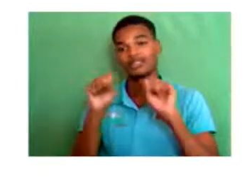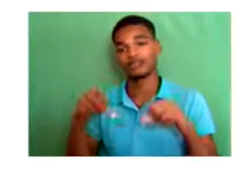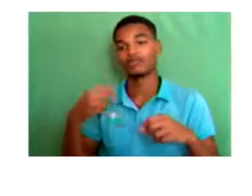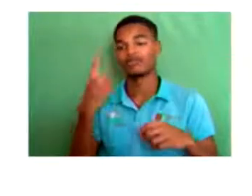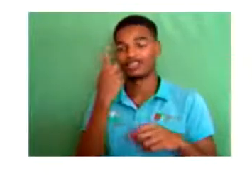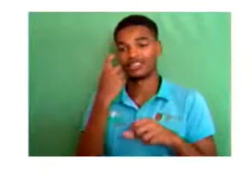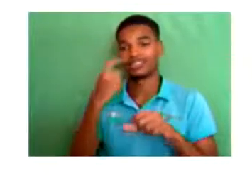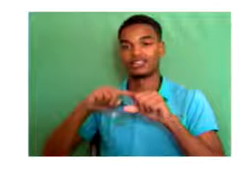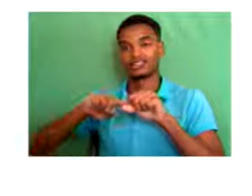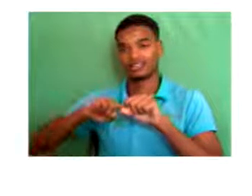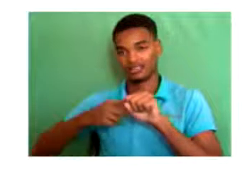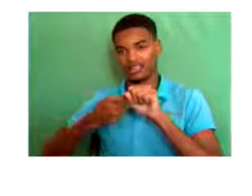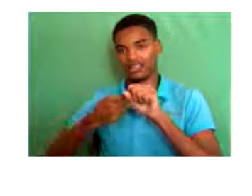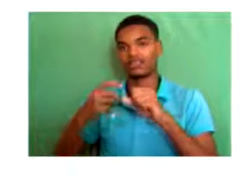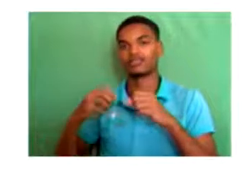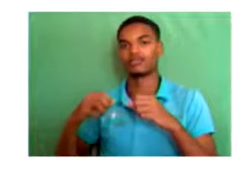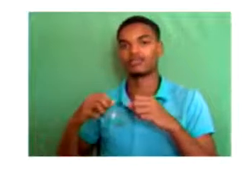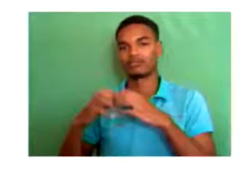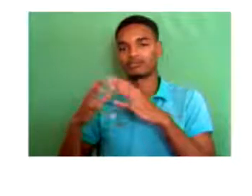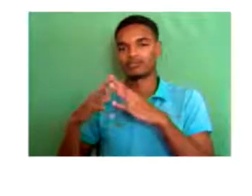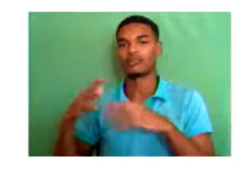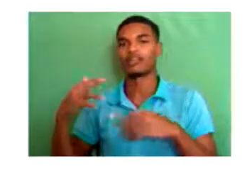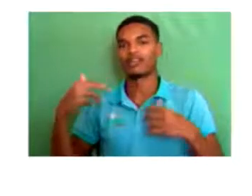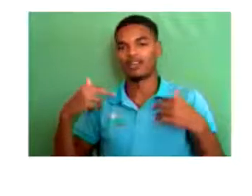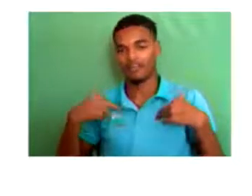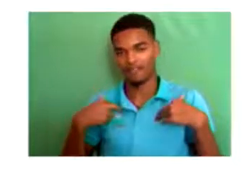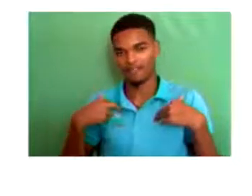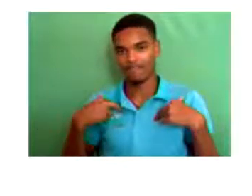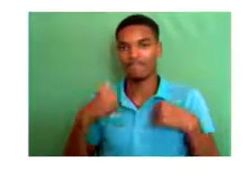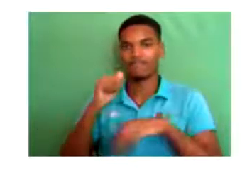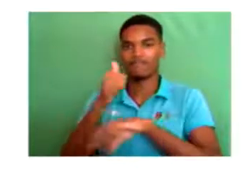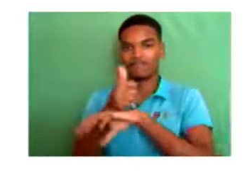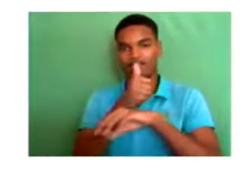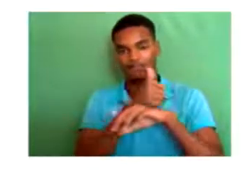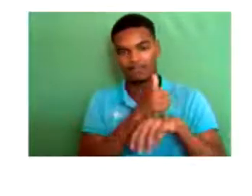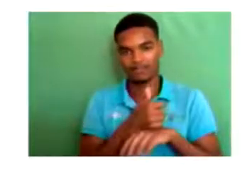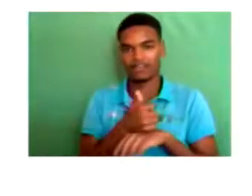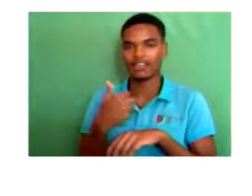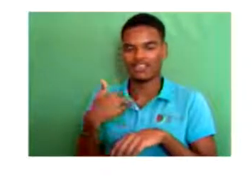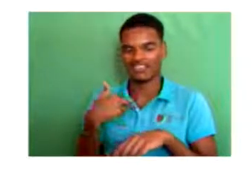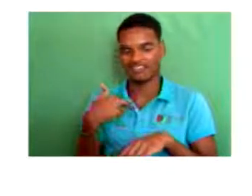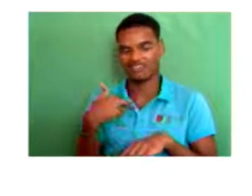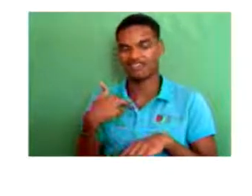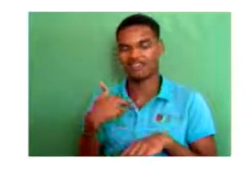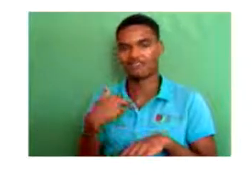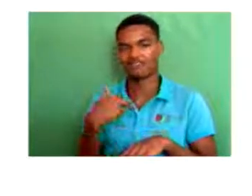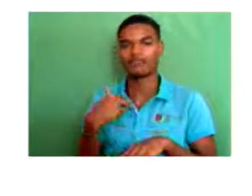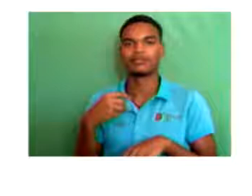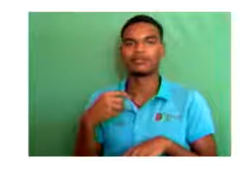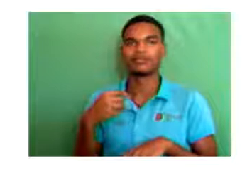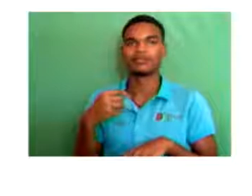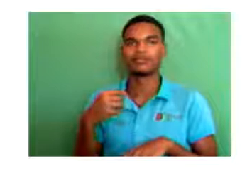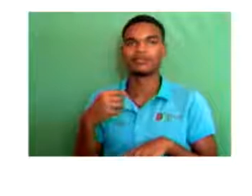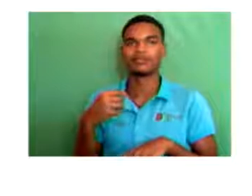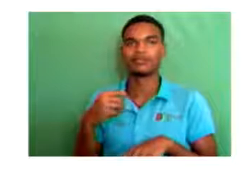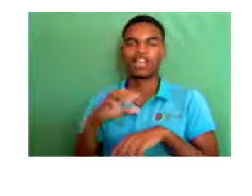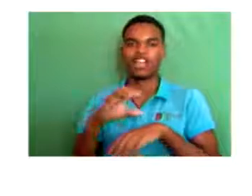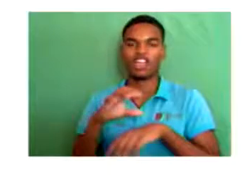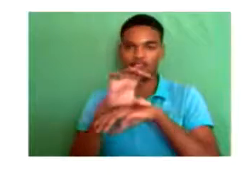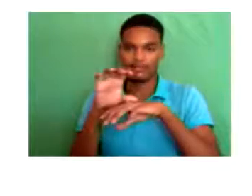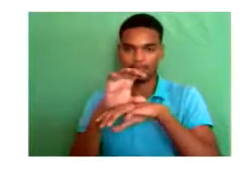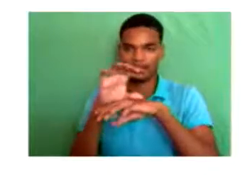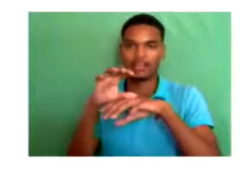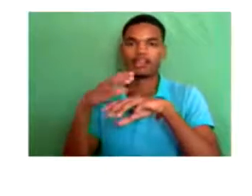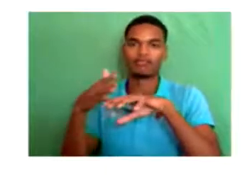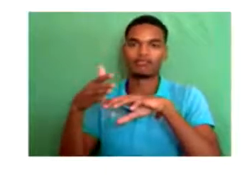define what EAS is, but EAS systems, emergency alert systems, that's redundant, have been deployed across the Caribbean. In that